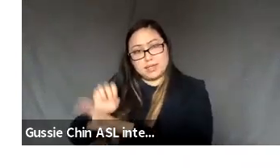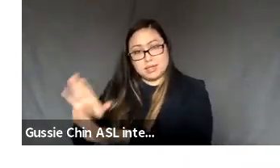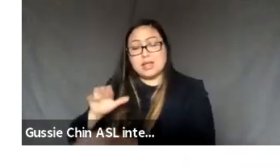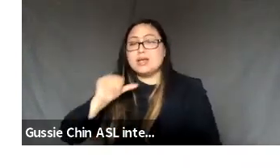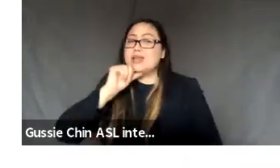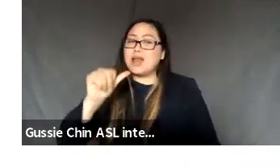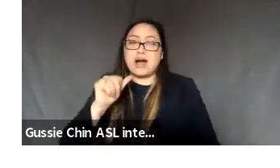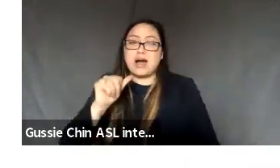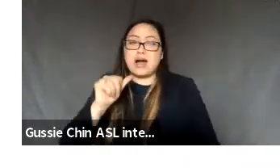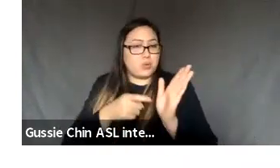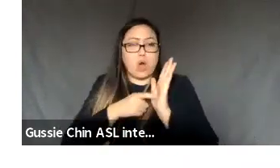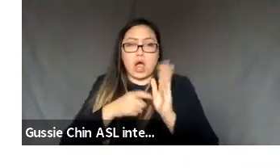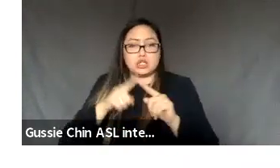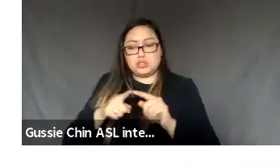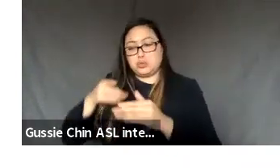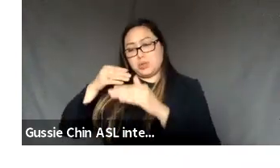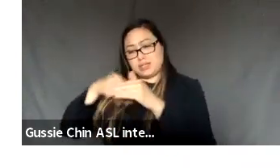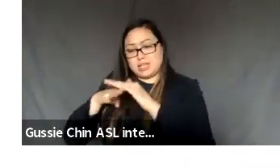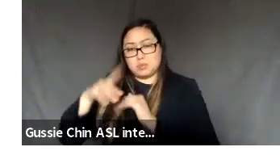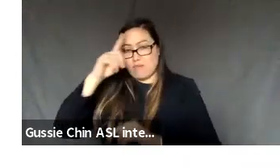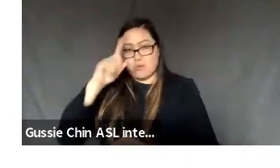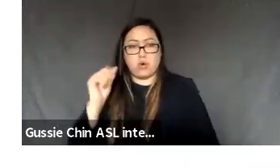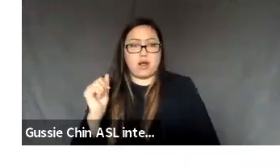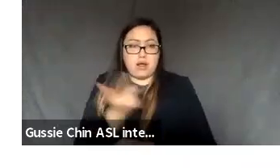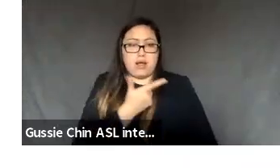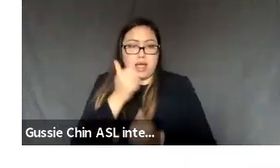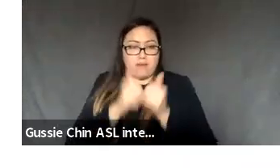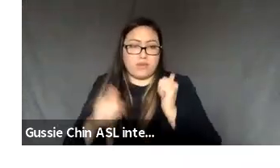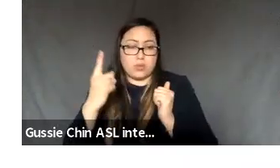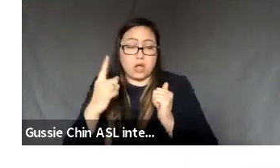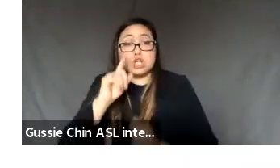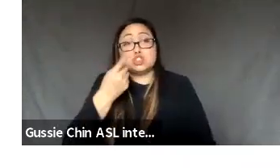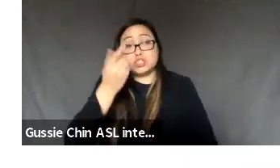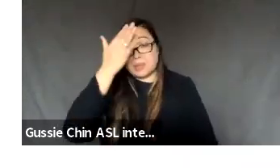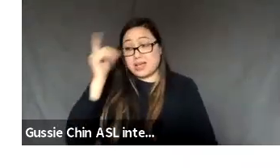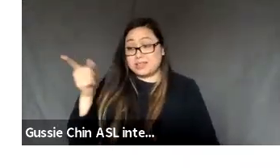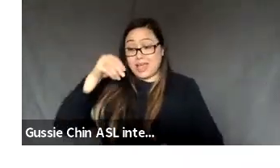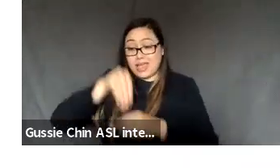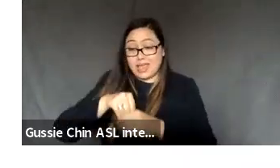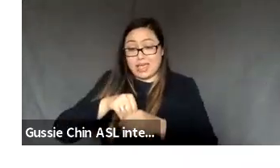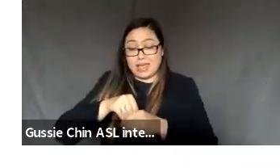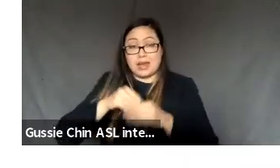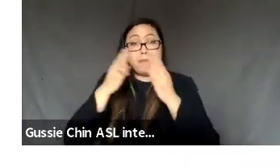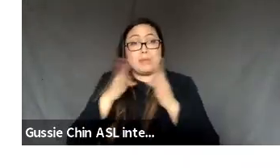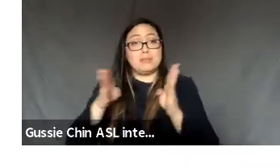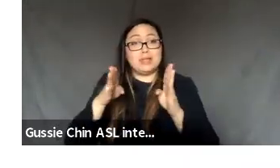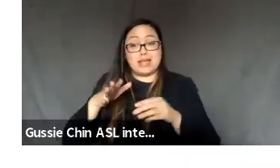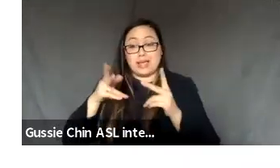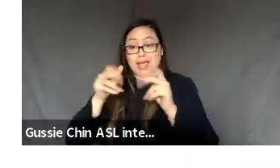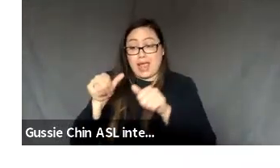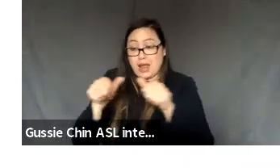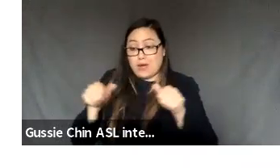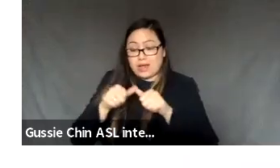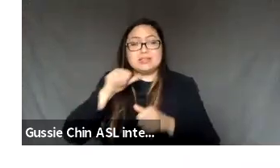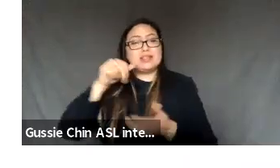be accessible. So just because they are in a public space, it does not mean that they have to be